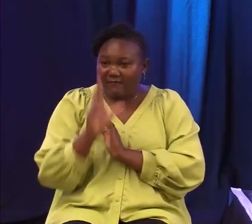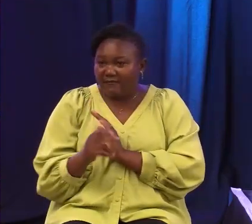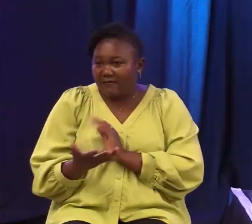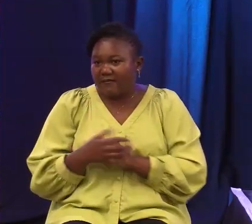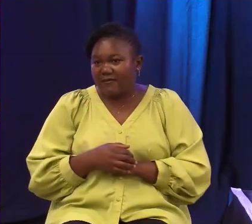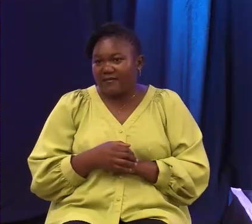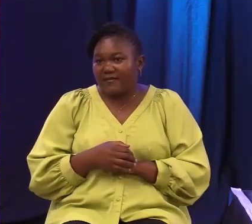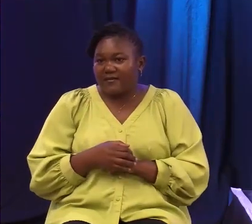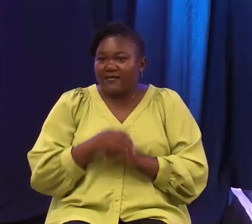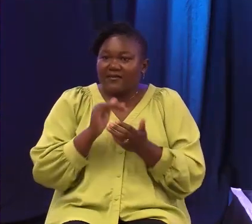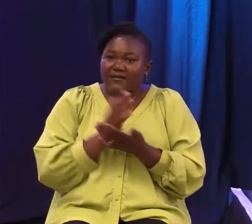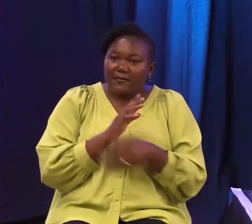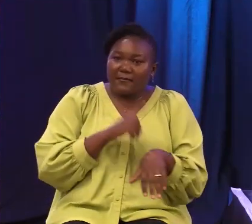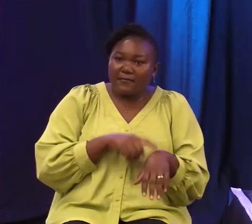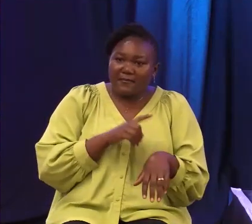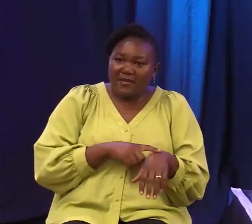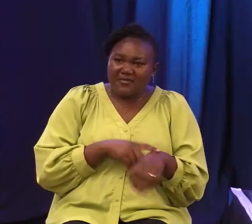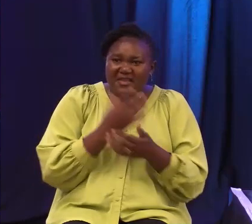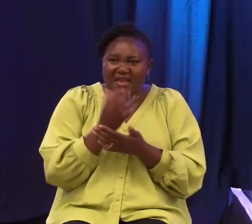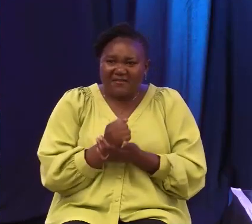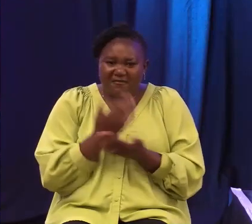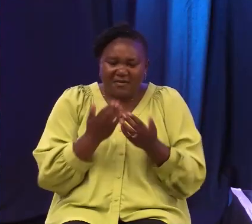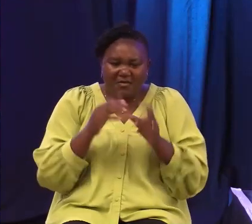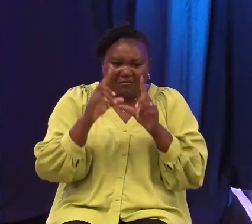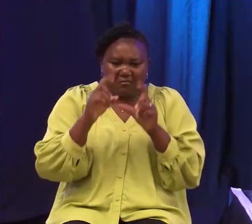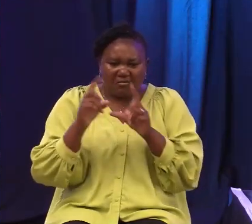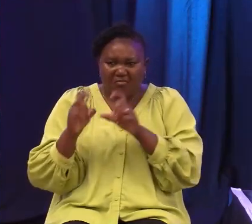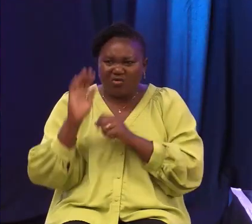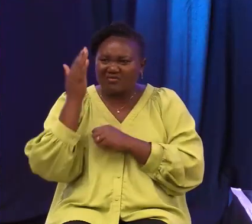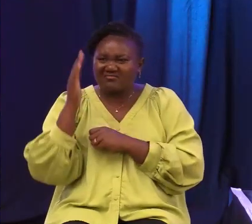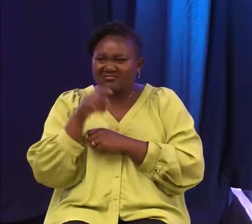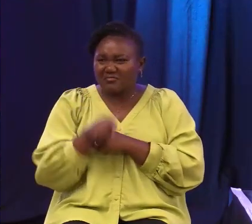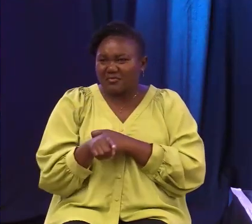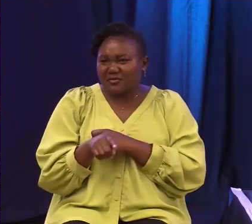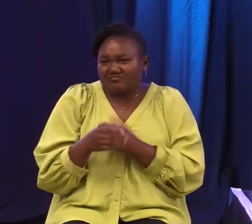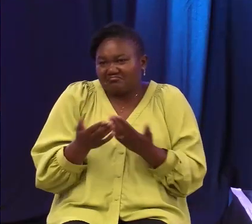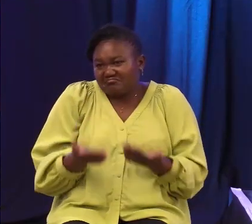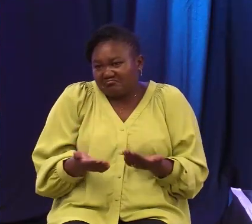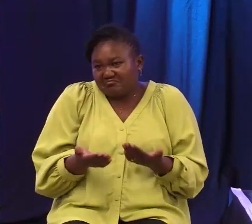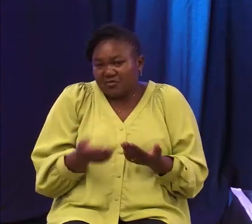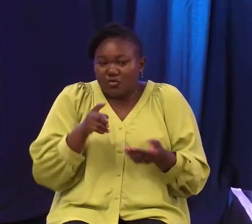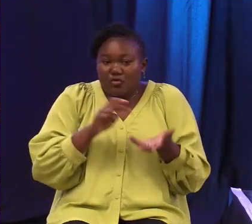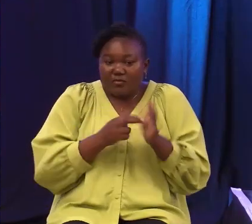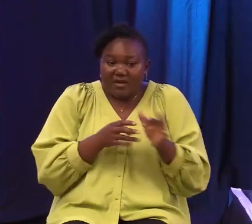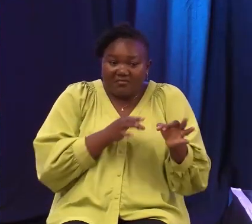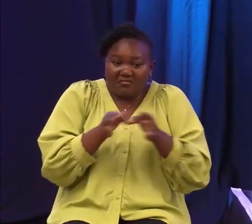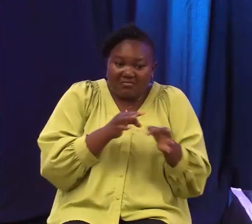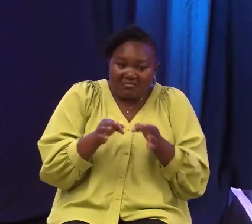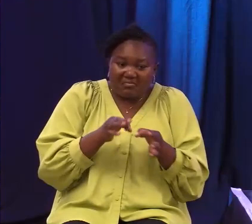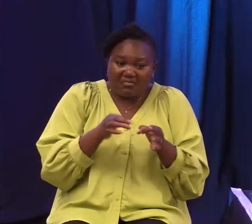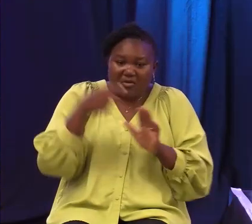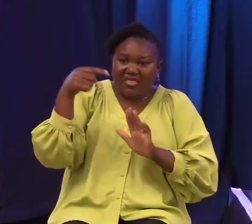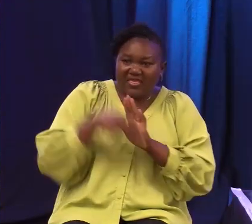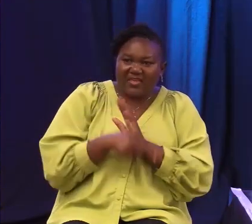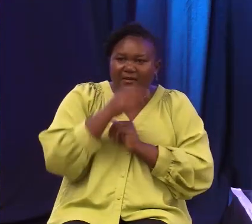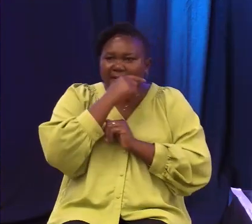Often they show pictures on media or on the newspaper, or also by giving more details, their names. It